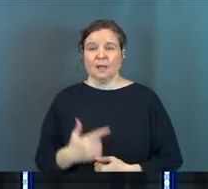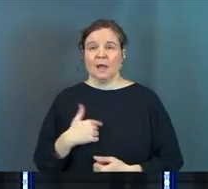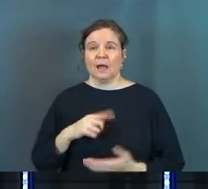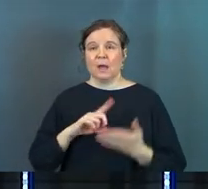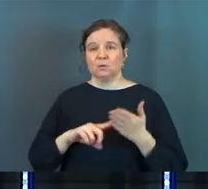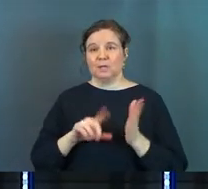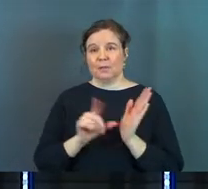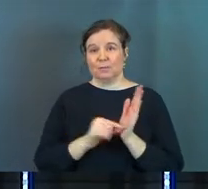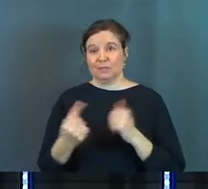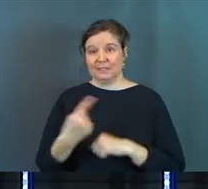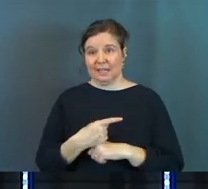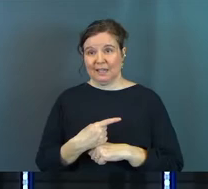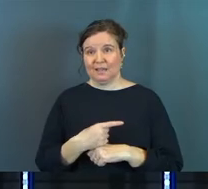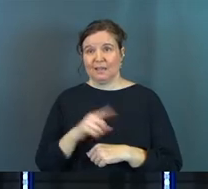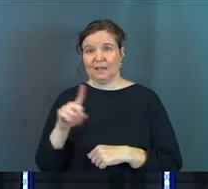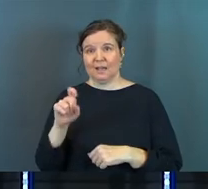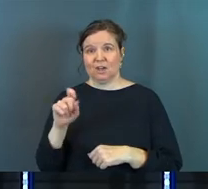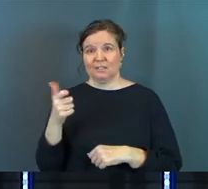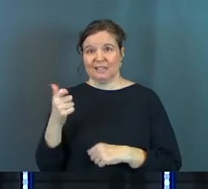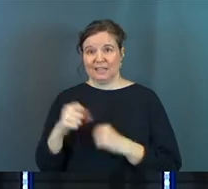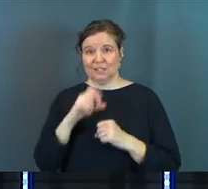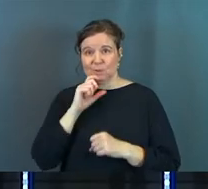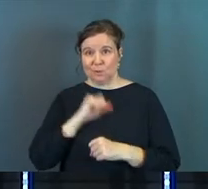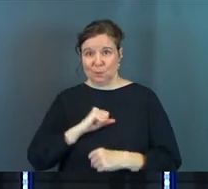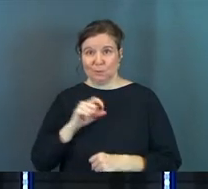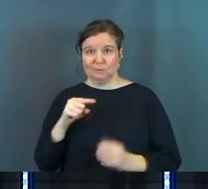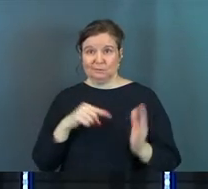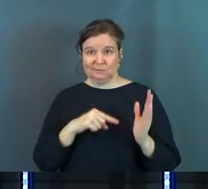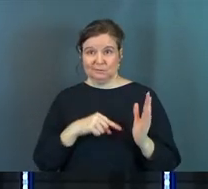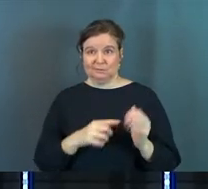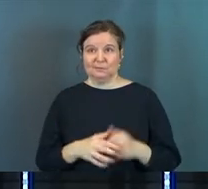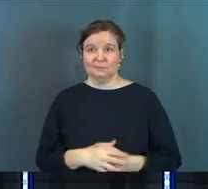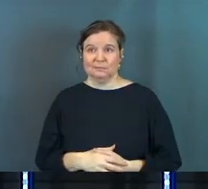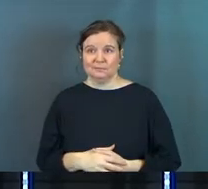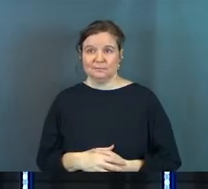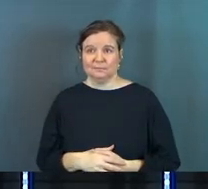I was checking the print date. It's 110 years old.